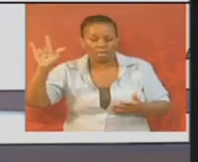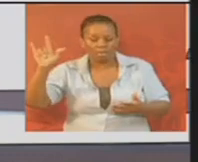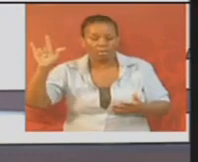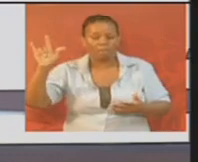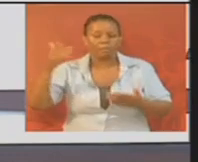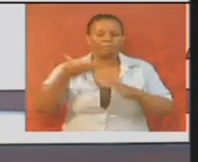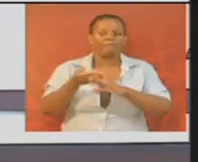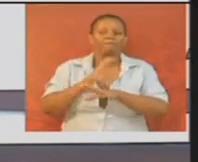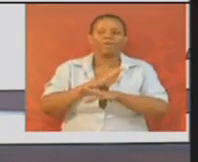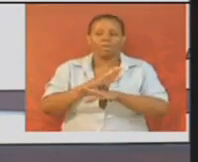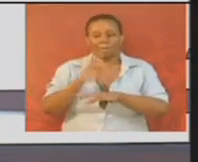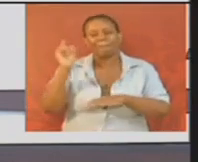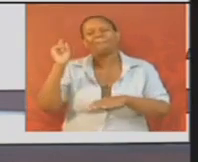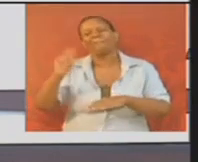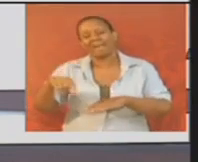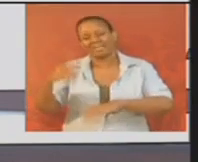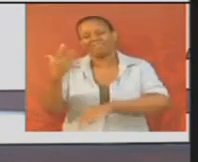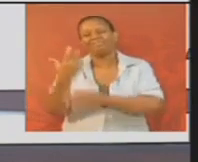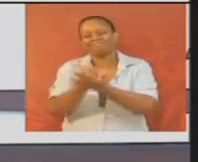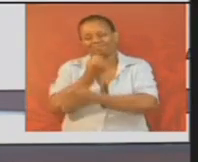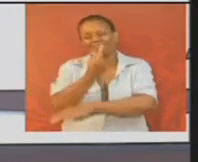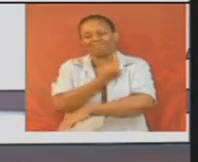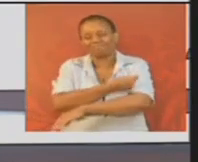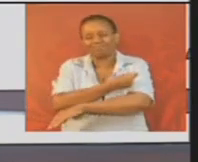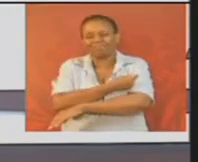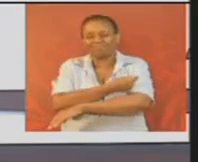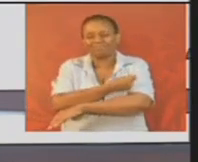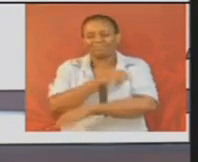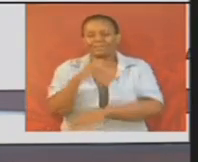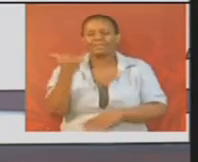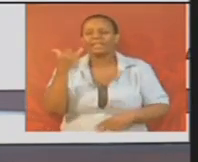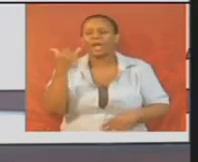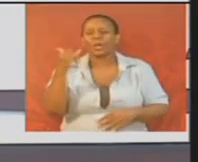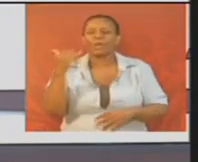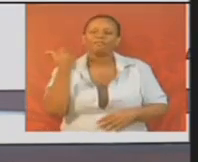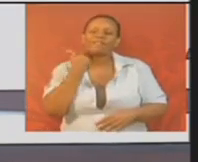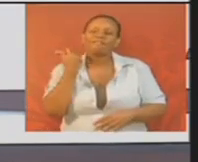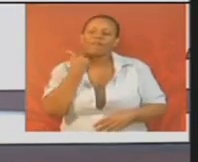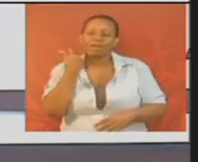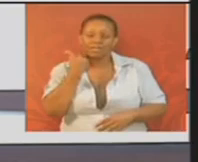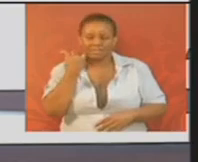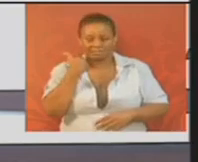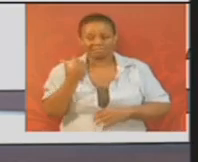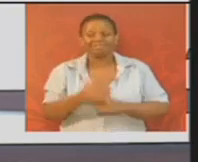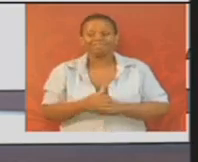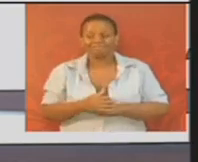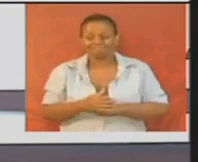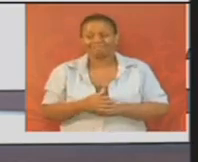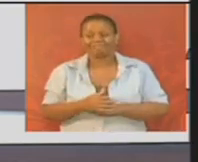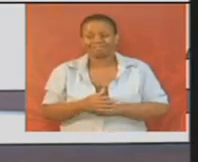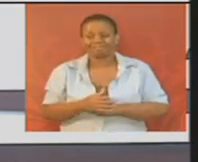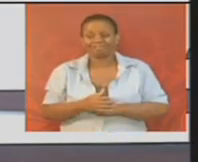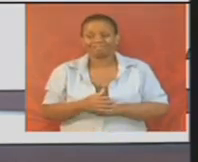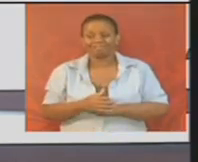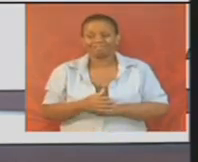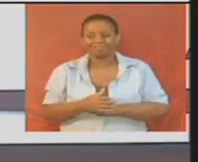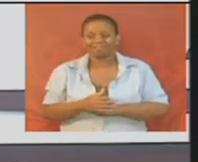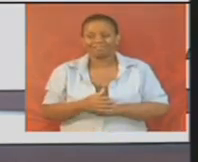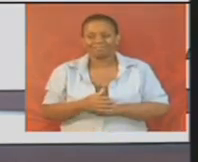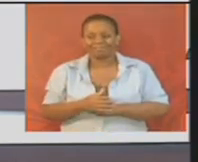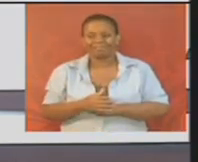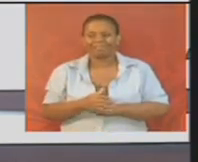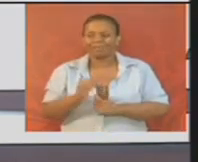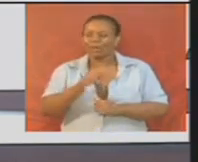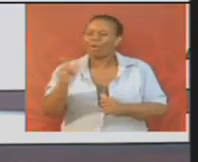an effort to protect countries from outbreaks. So we would all agree that vaccination is not